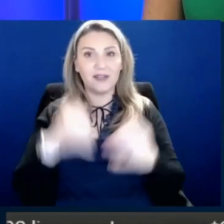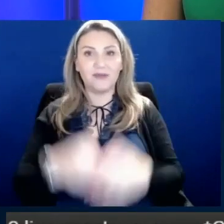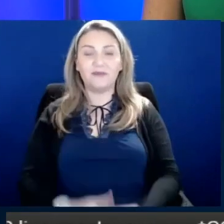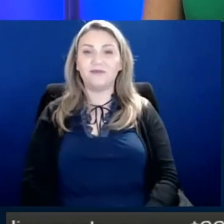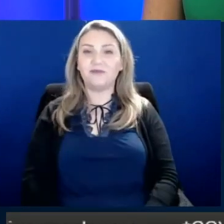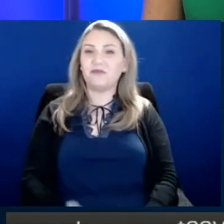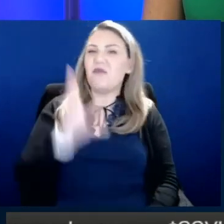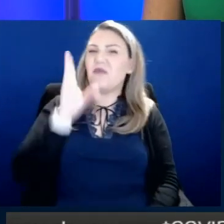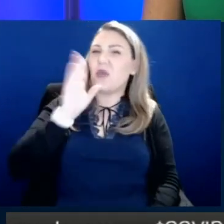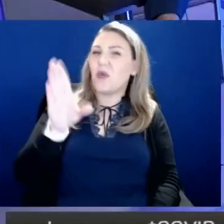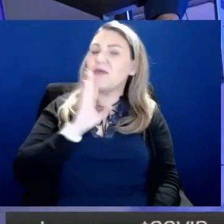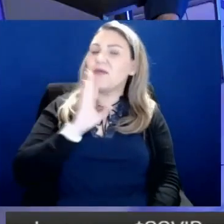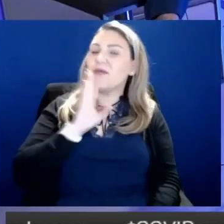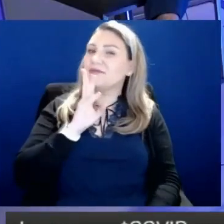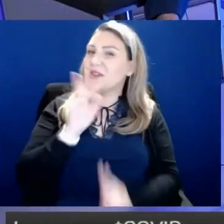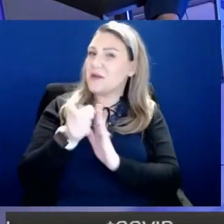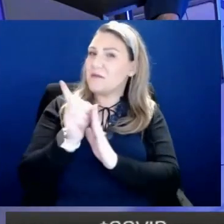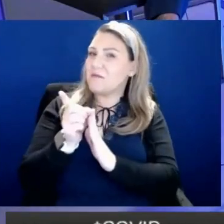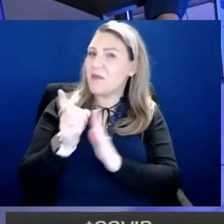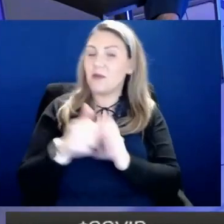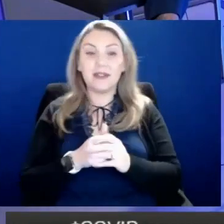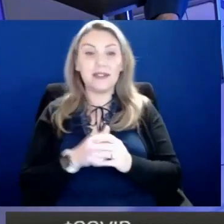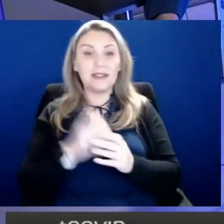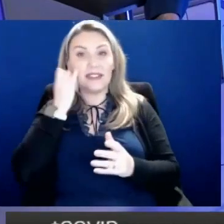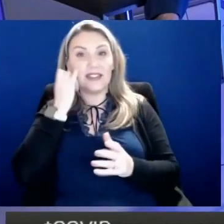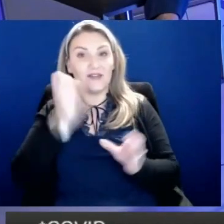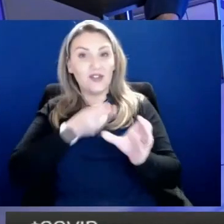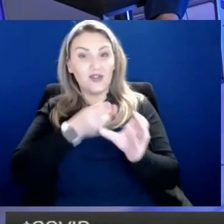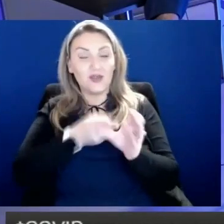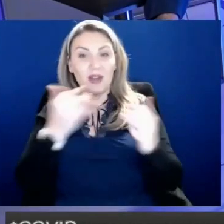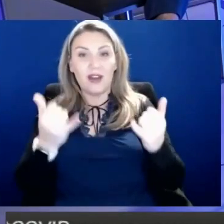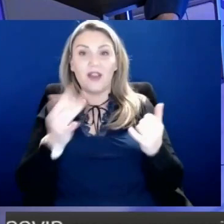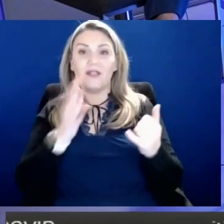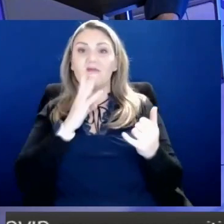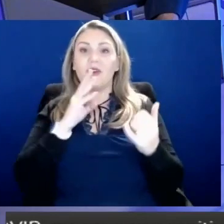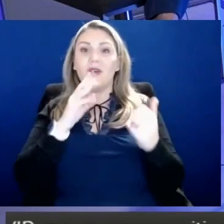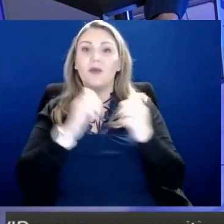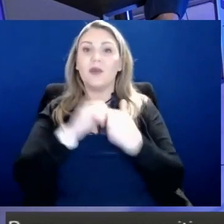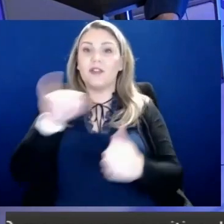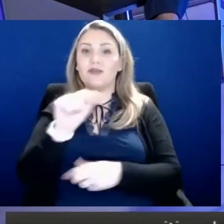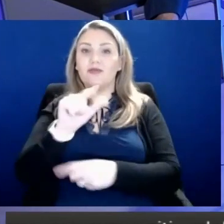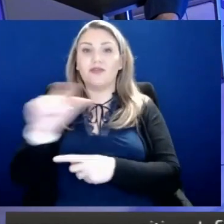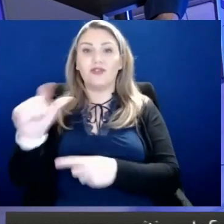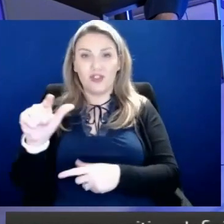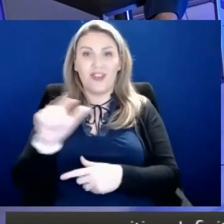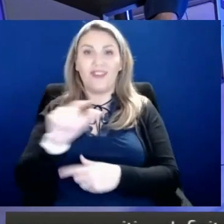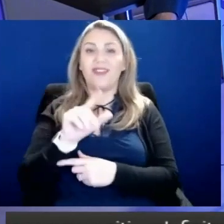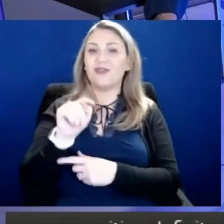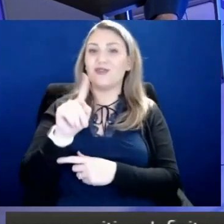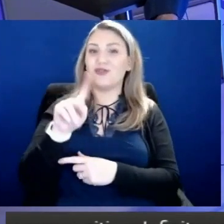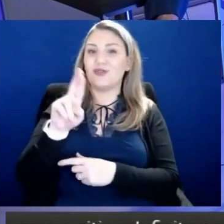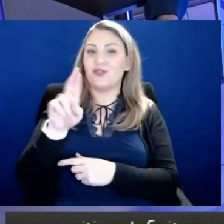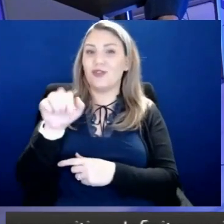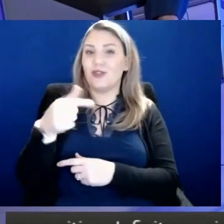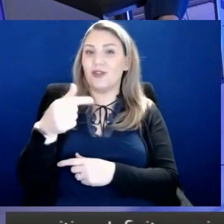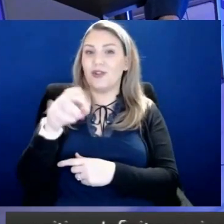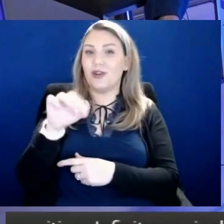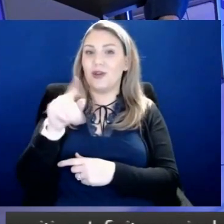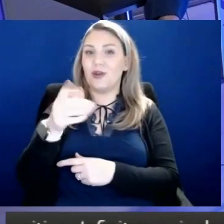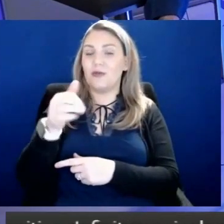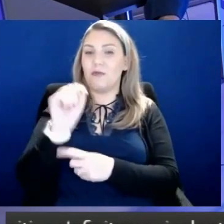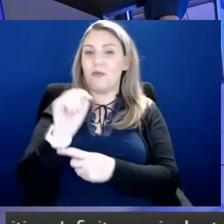in just a few moments. If you're just joining us, we're talking with Jill Vonfange. She is with Turning Point, helping folks with long-term